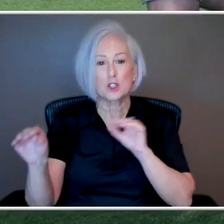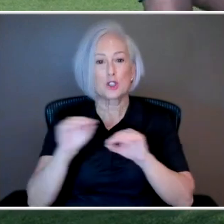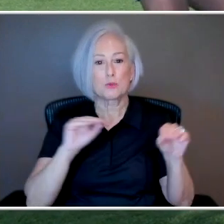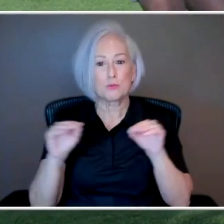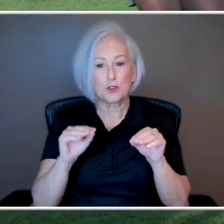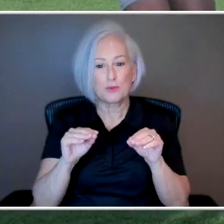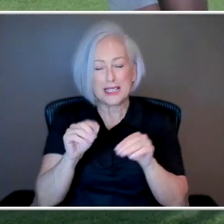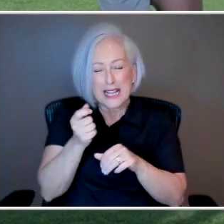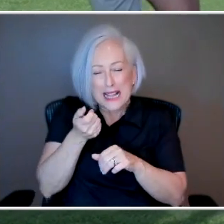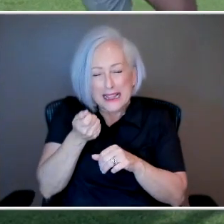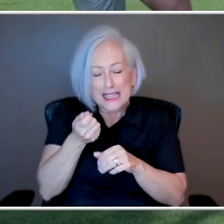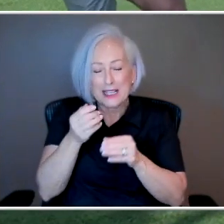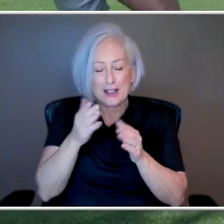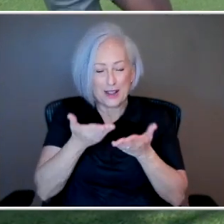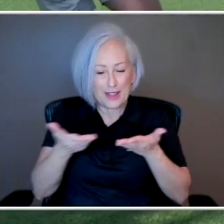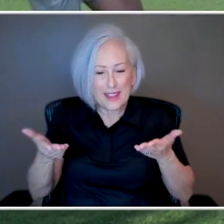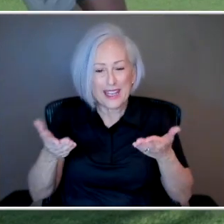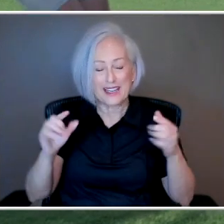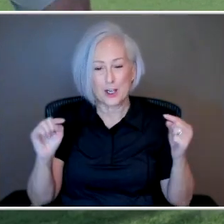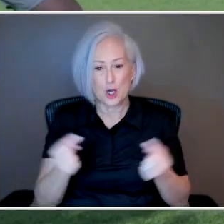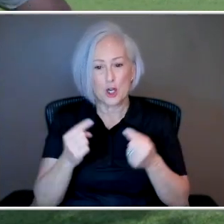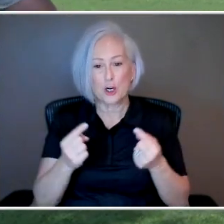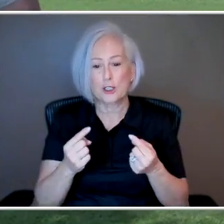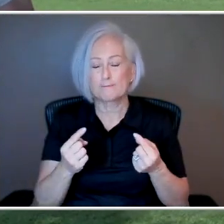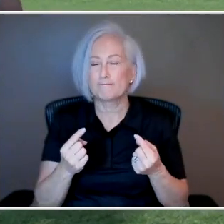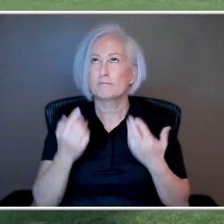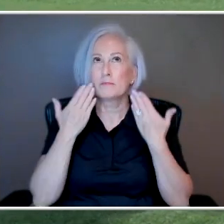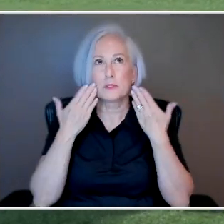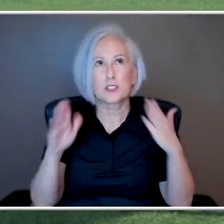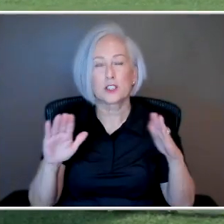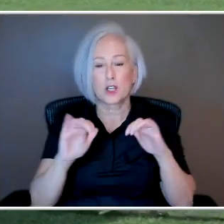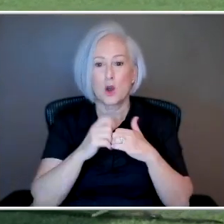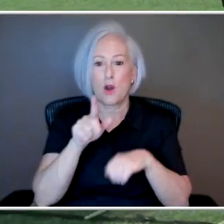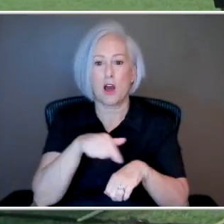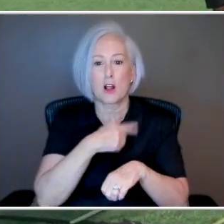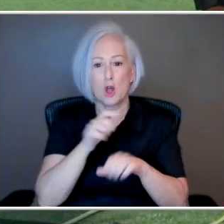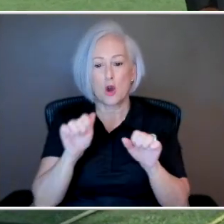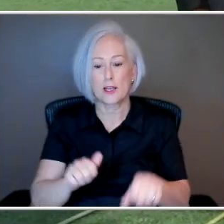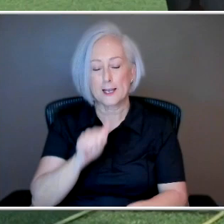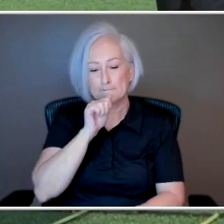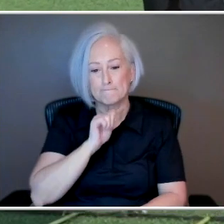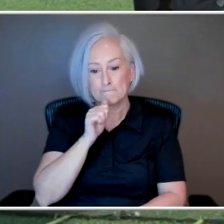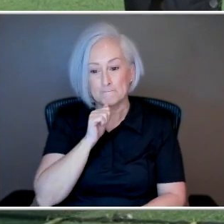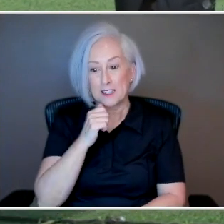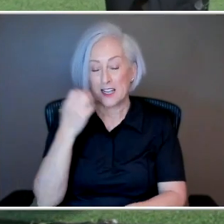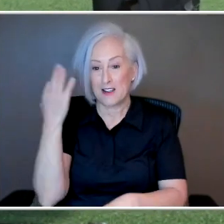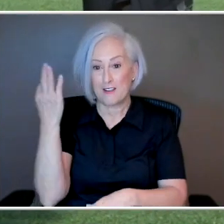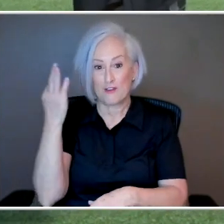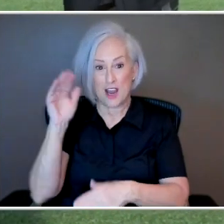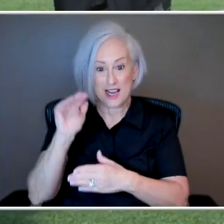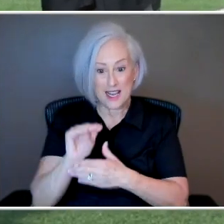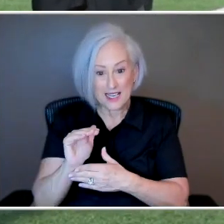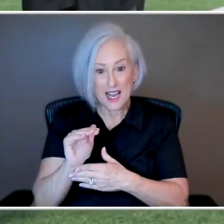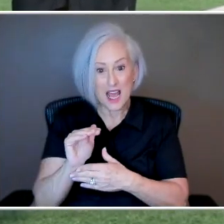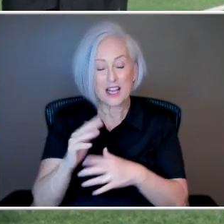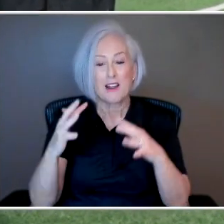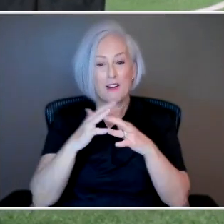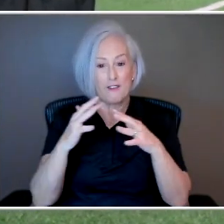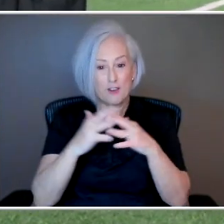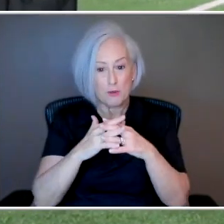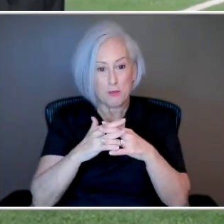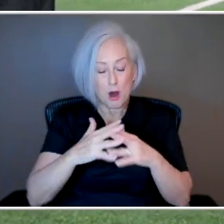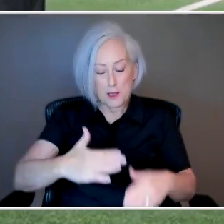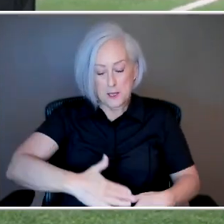was like, I didn't really know how long this was gonna last. Playing football on Friday nights, I would do like lidocaine patches, and I would take painkillers. So I mean, I